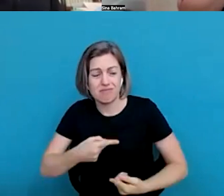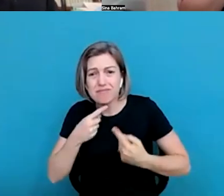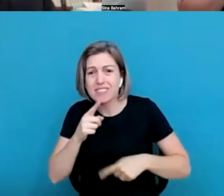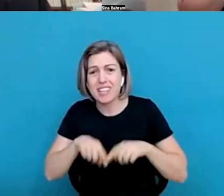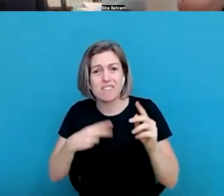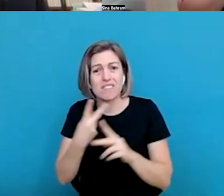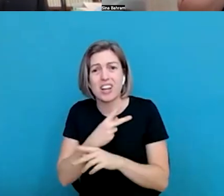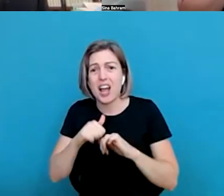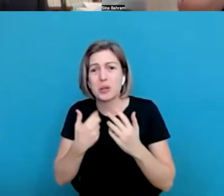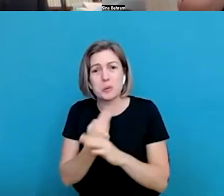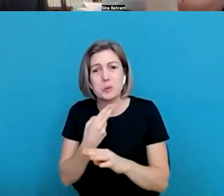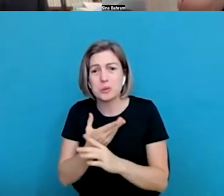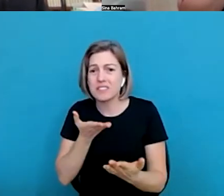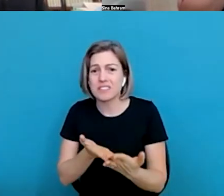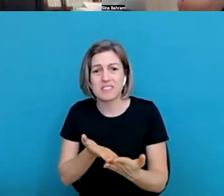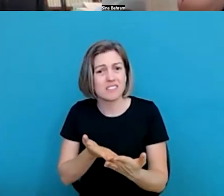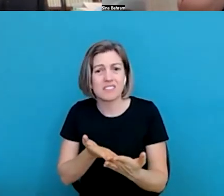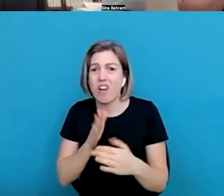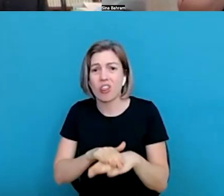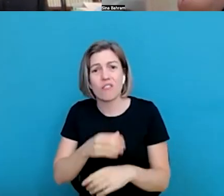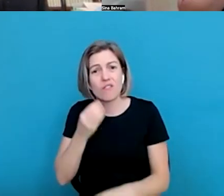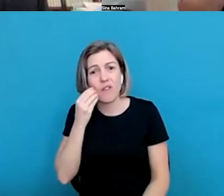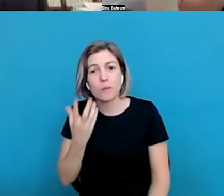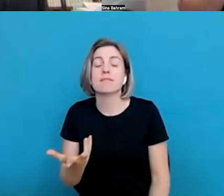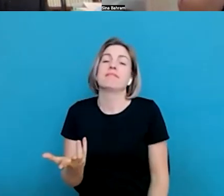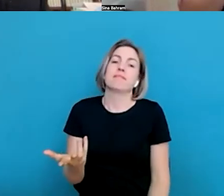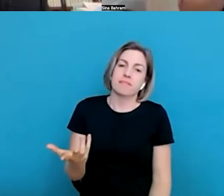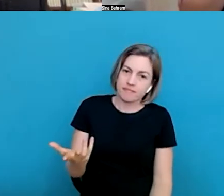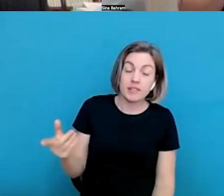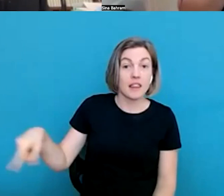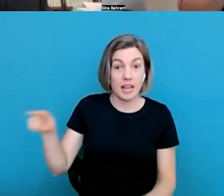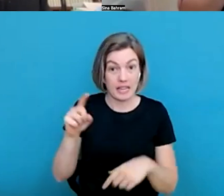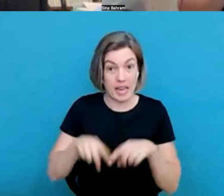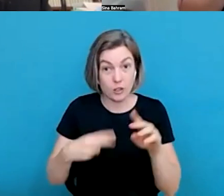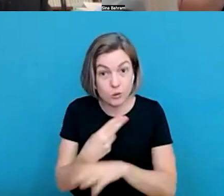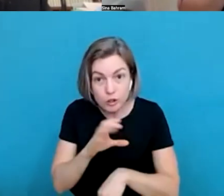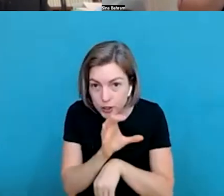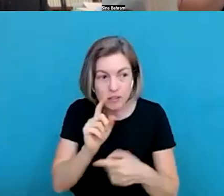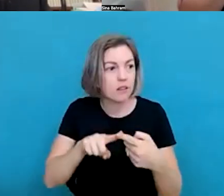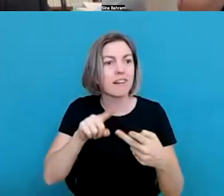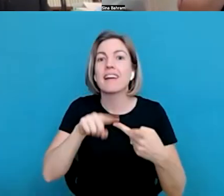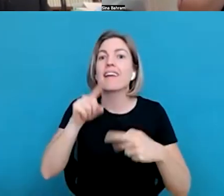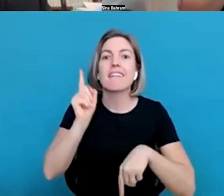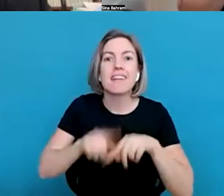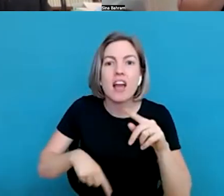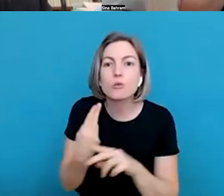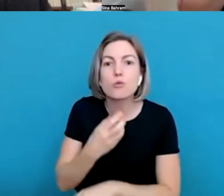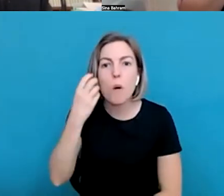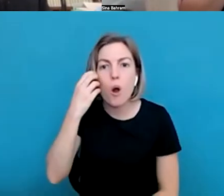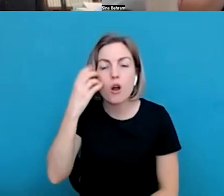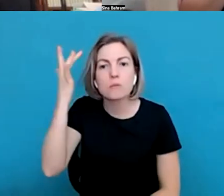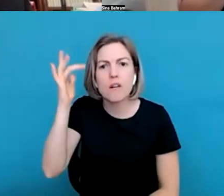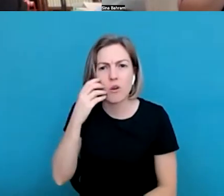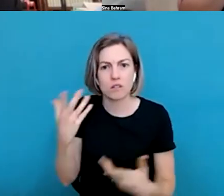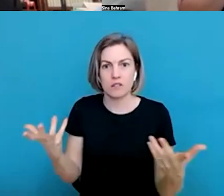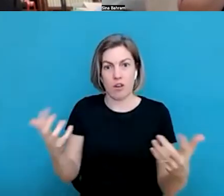interface that's on the phone. And so if they can't use a computer and they can't use a smartphone, what do you mean the problem